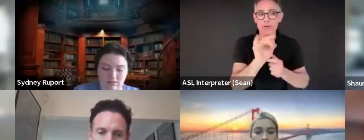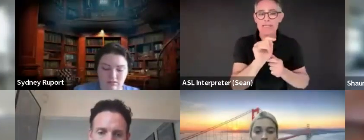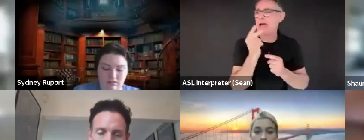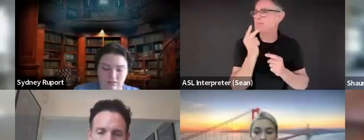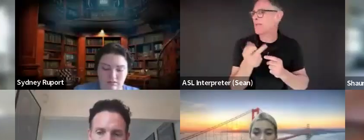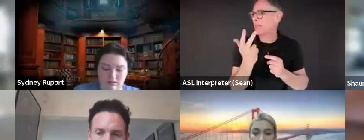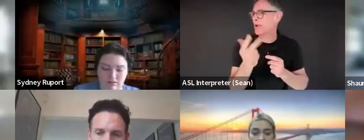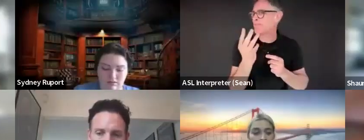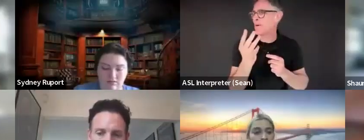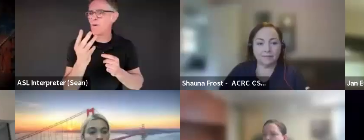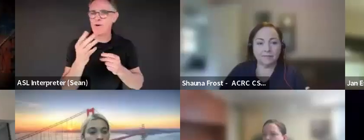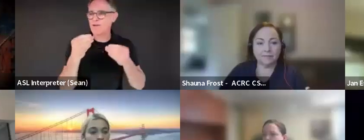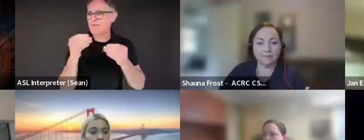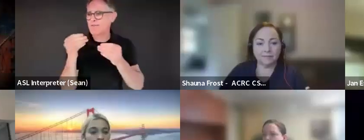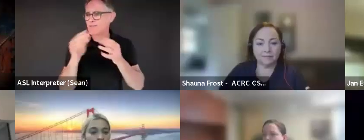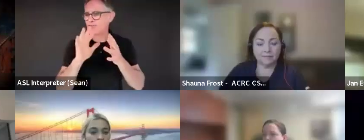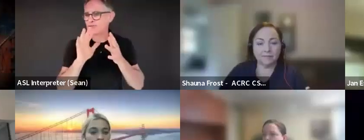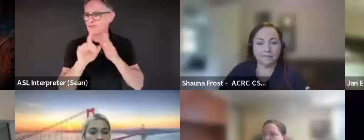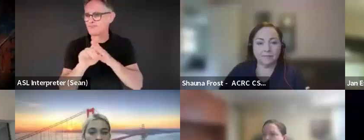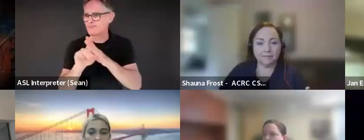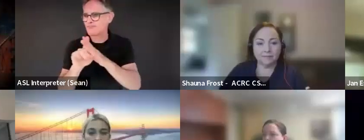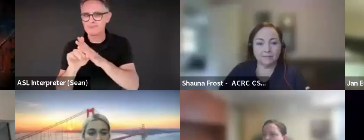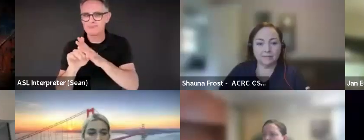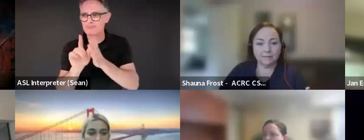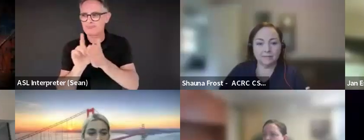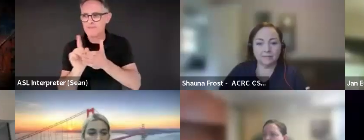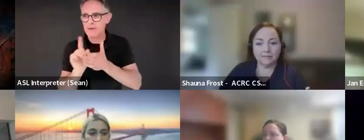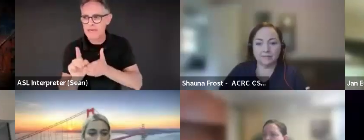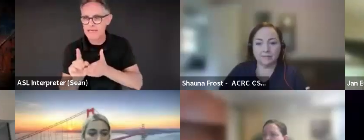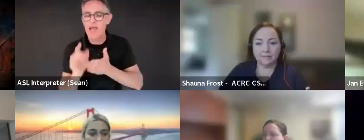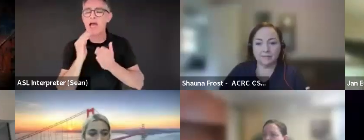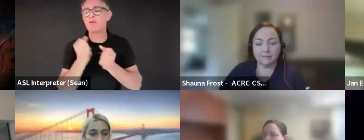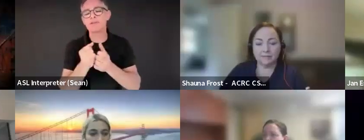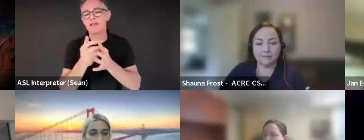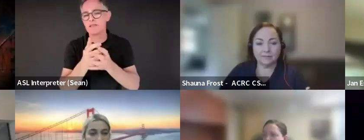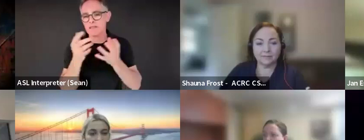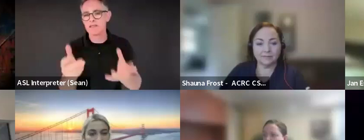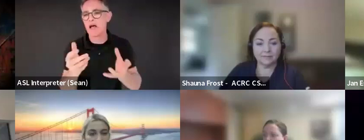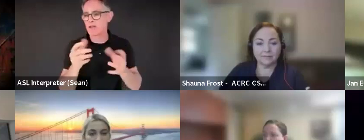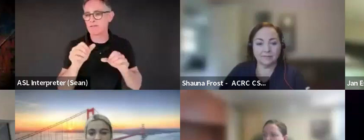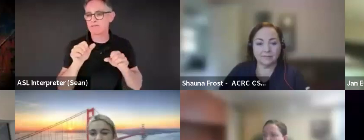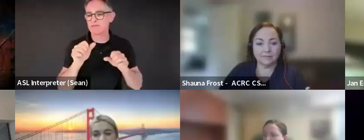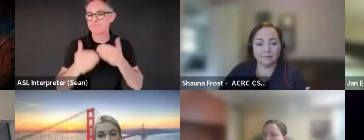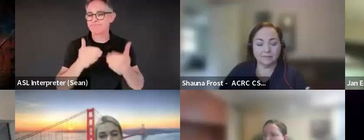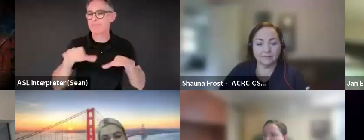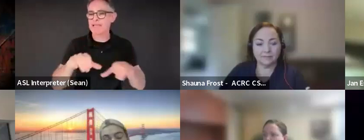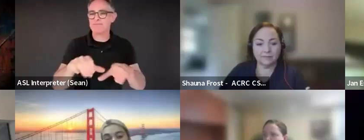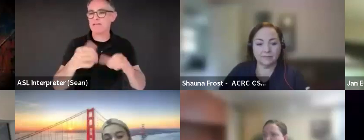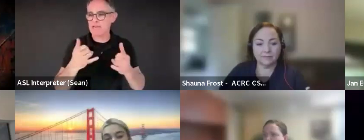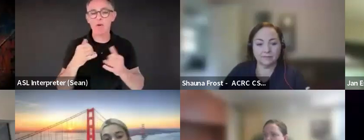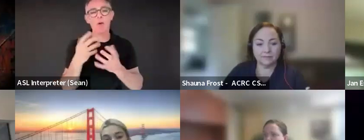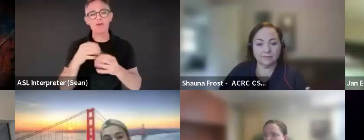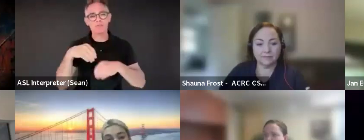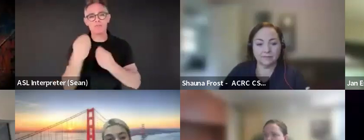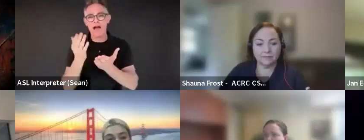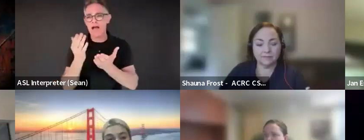4 like vendorizations in a week that are popping out. So I just know there's a lot of activity going on right now and want to give opportunities for folks to